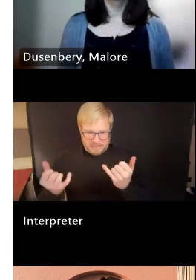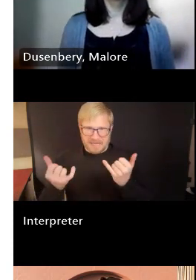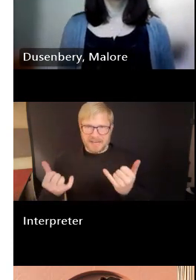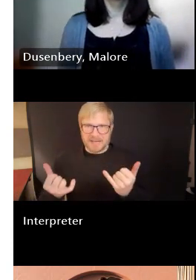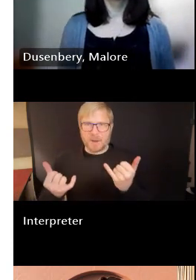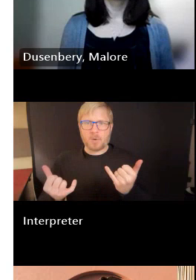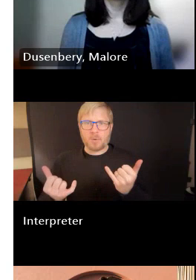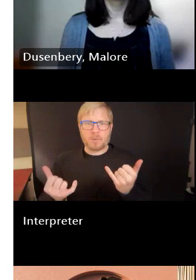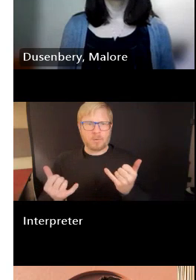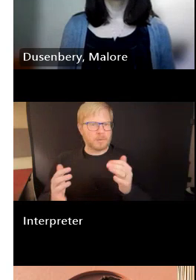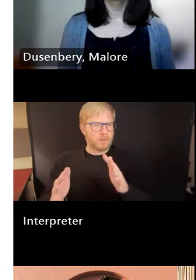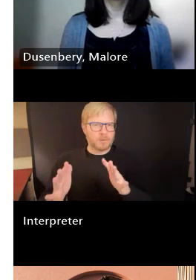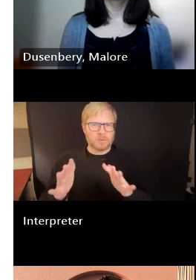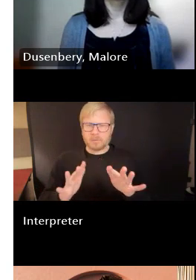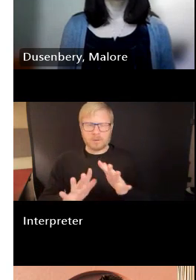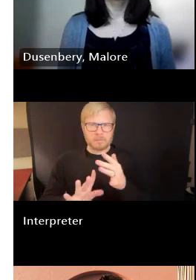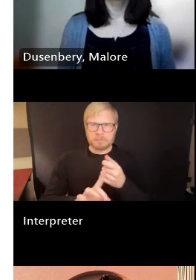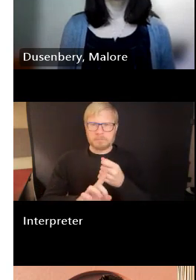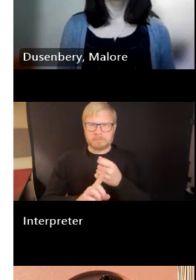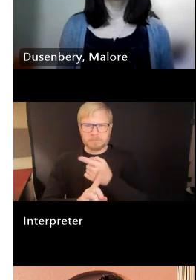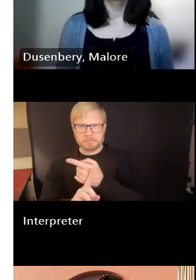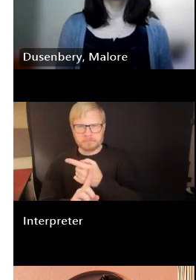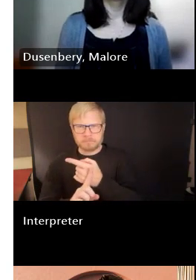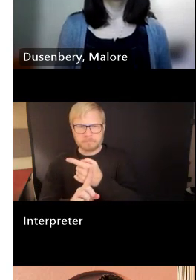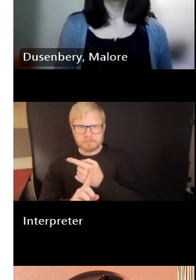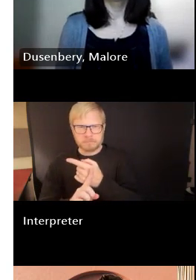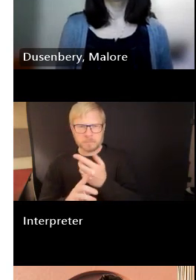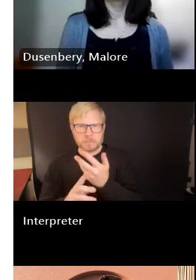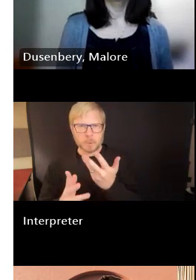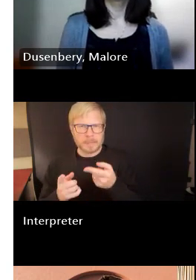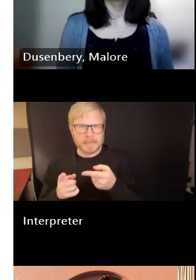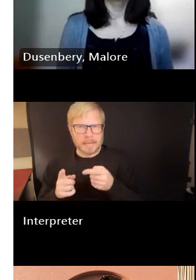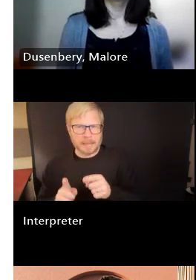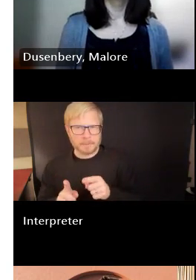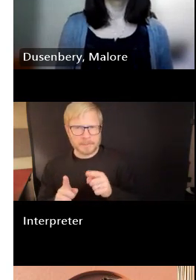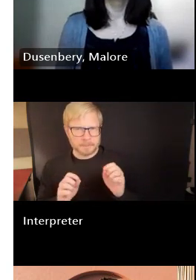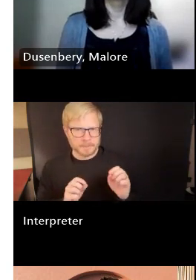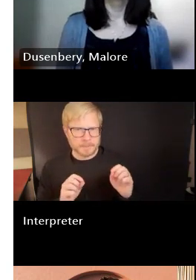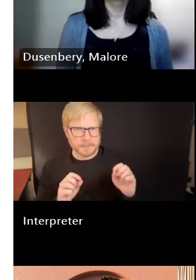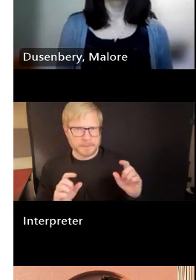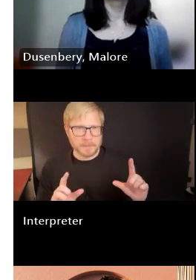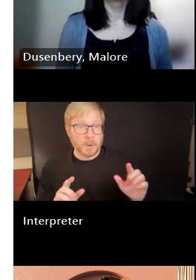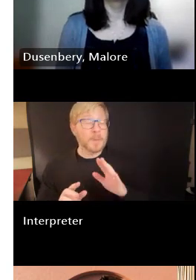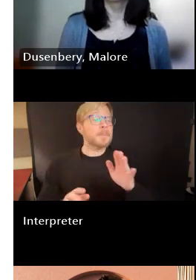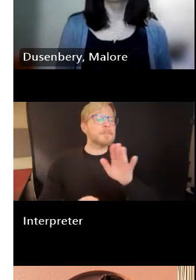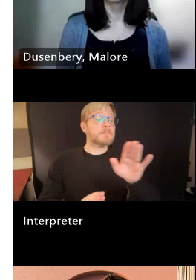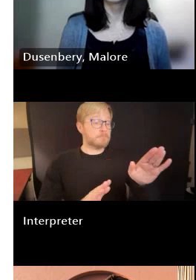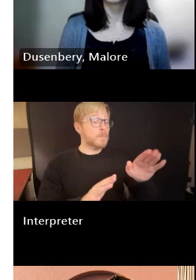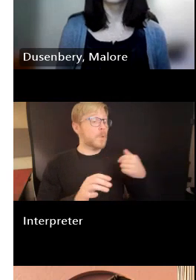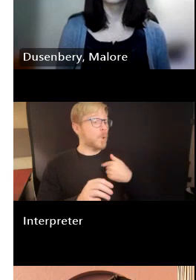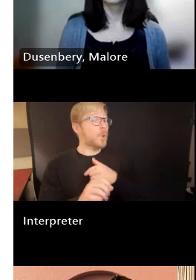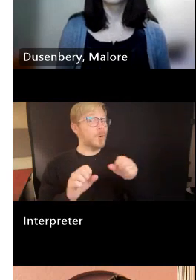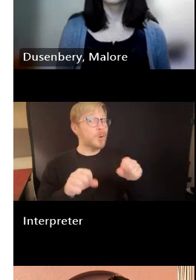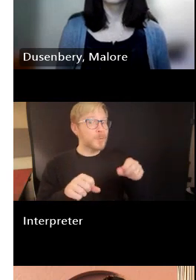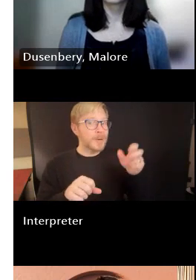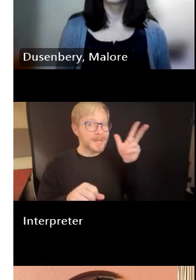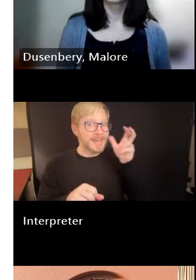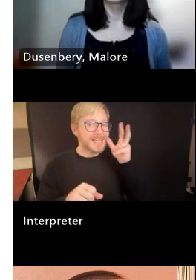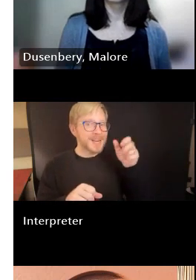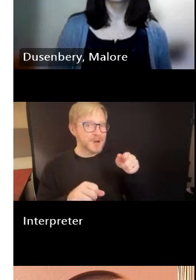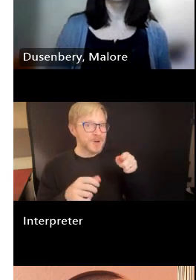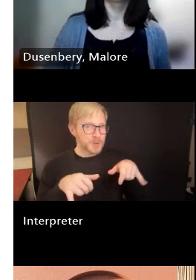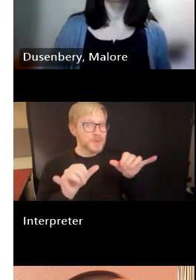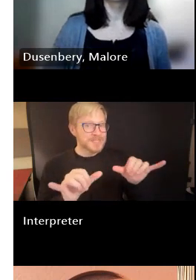oops, what happened here? The friend has We can still hear you, okay. Okay, good. I was like, has it been